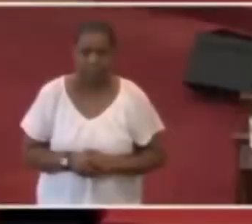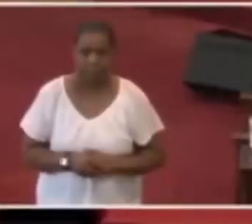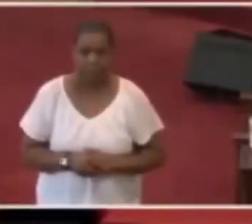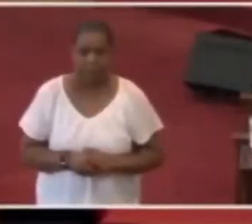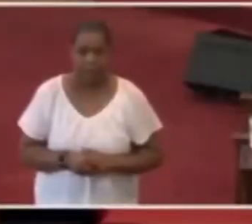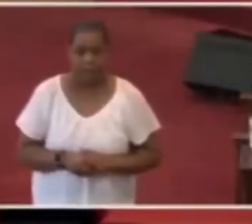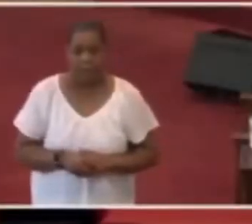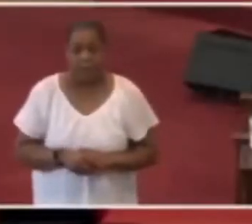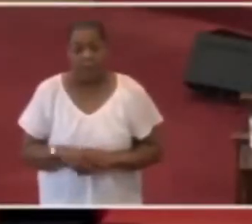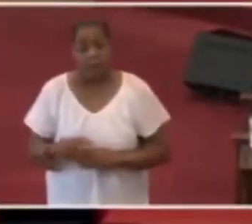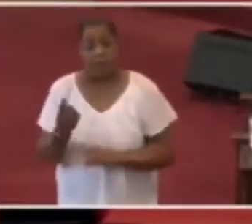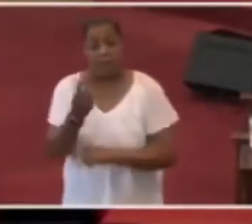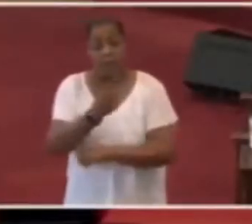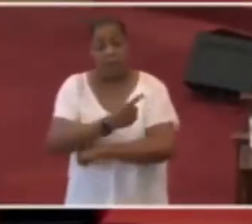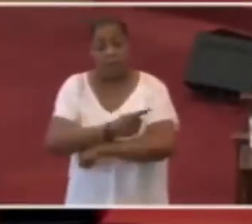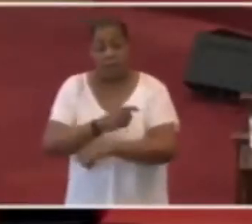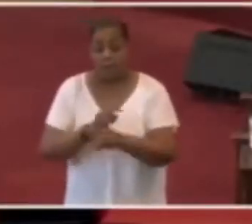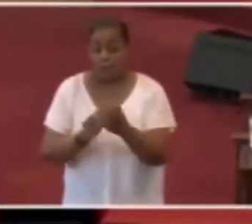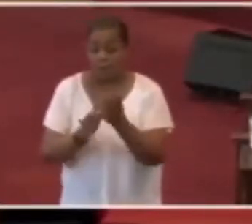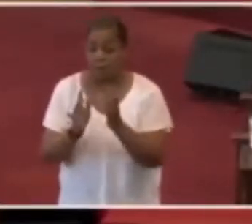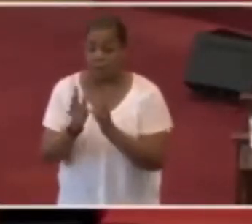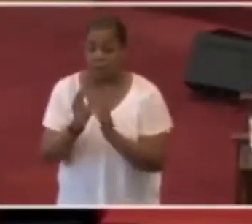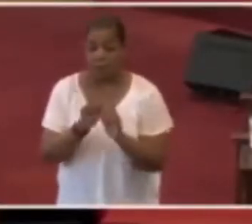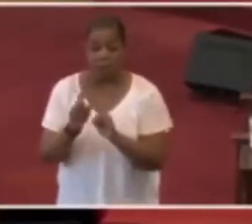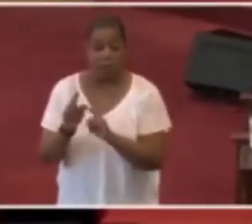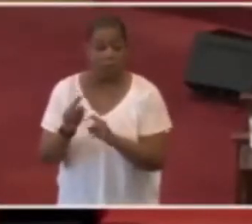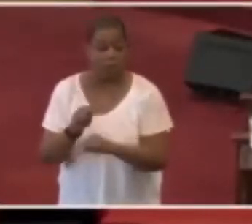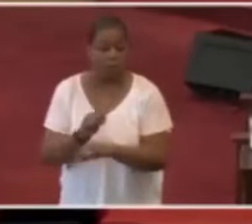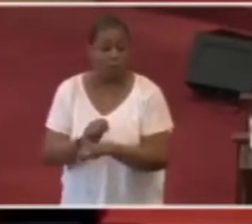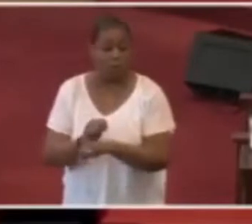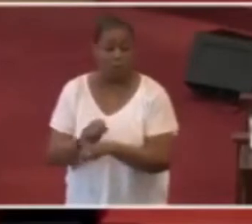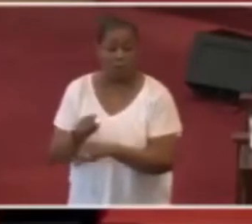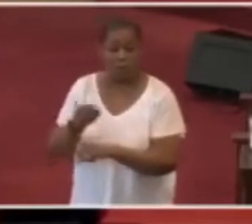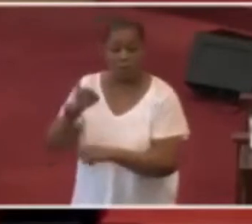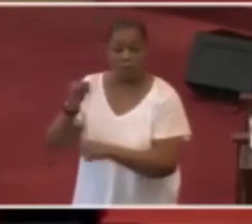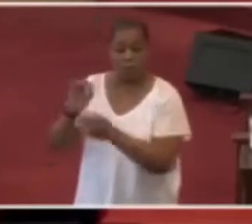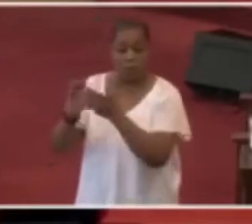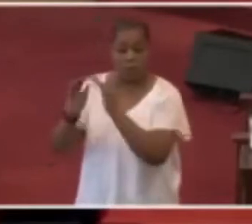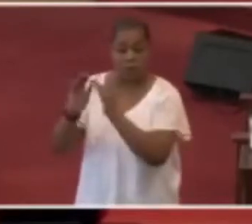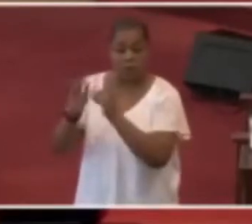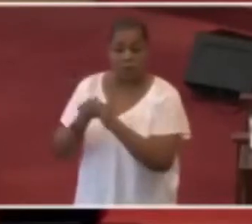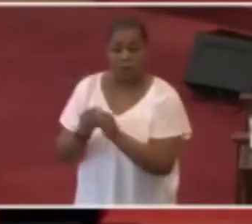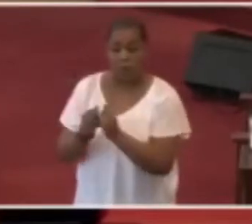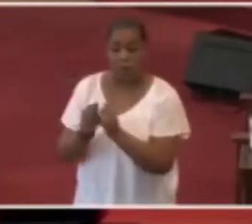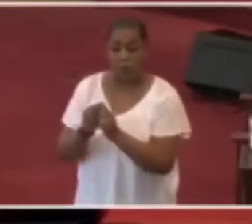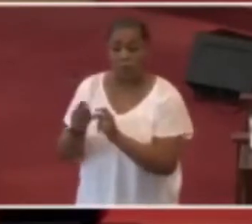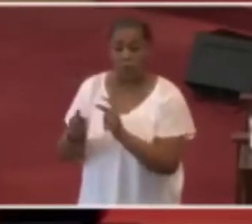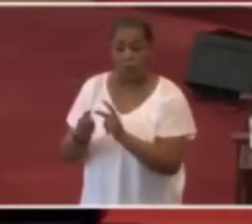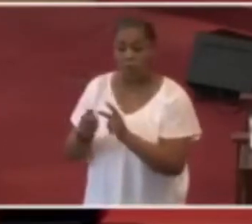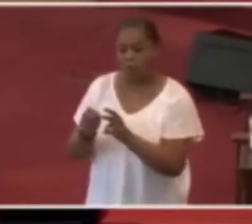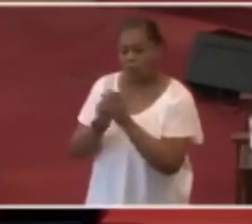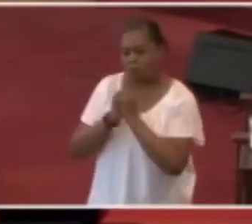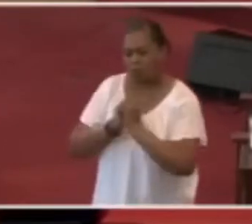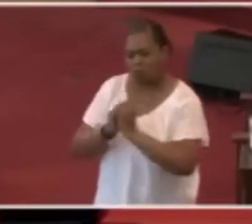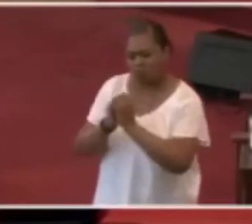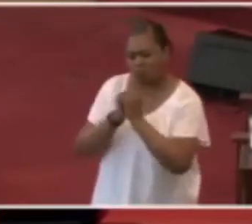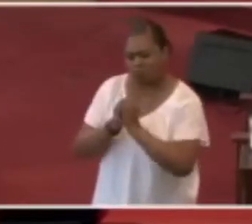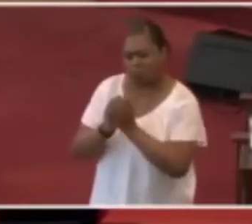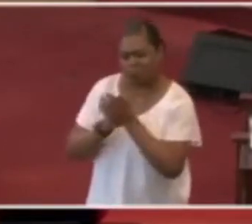one of those days when Jesus walks into the temple in Jerusalem to the adoration of many in the